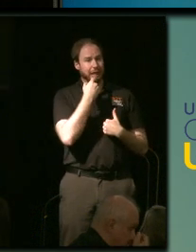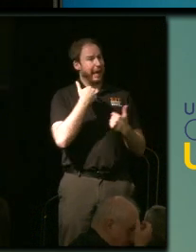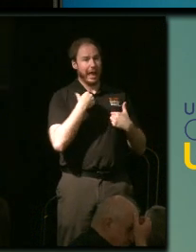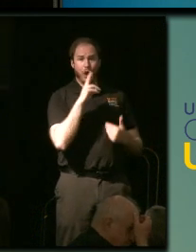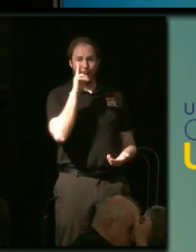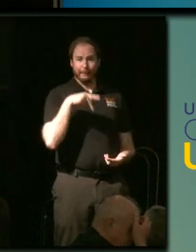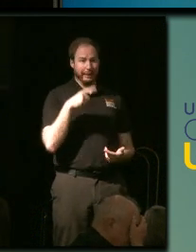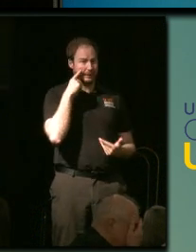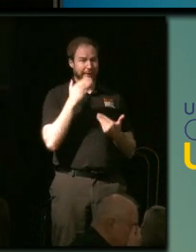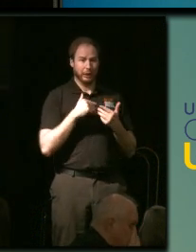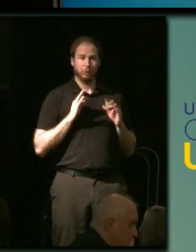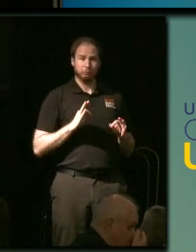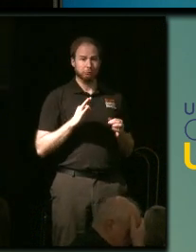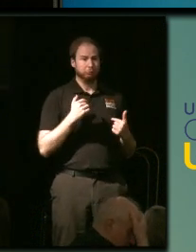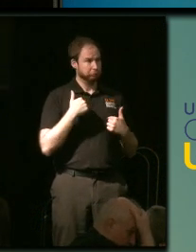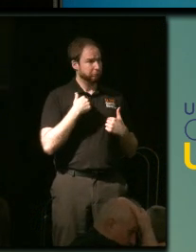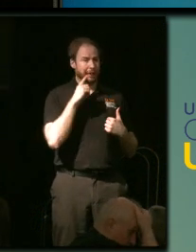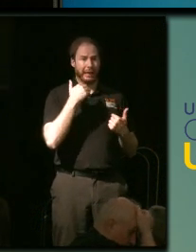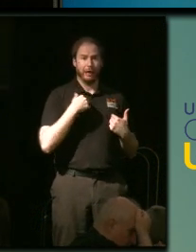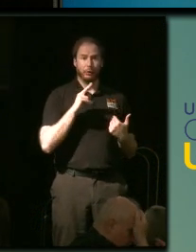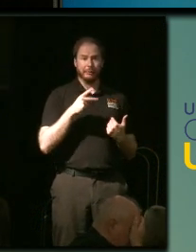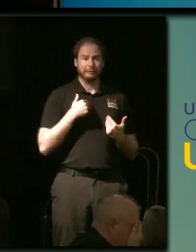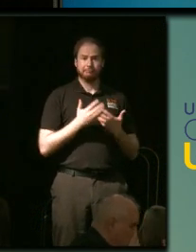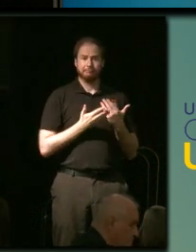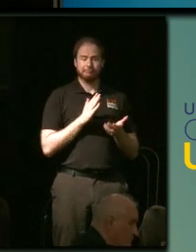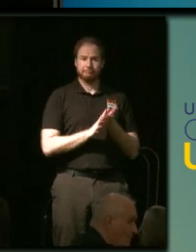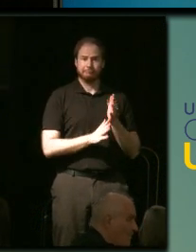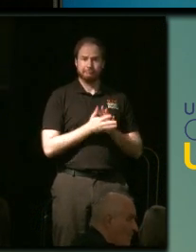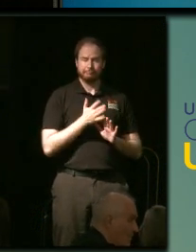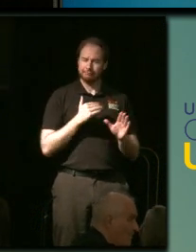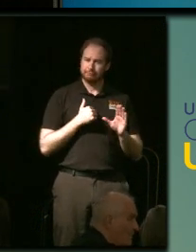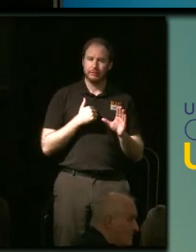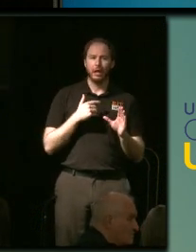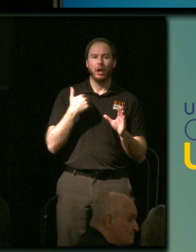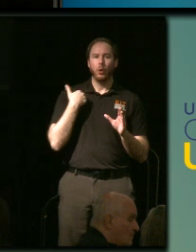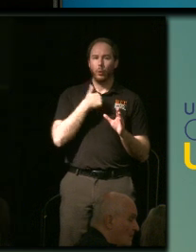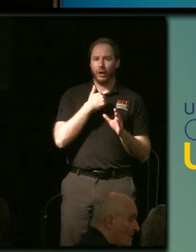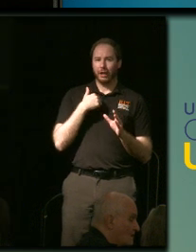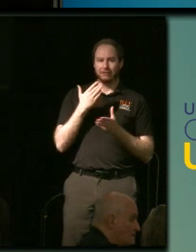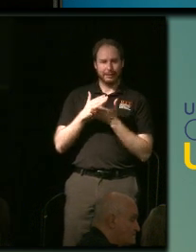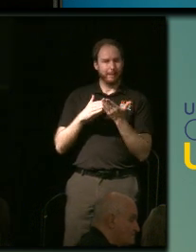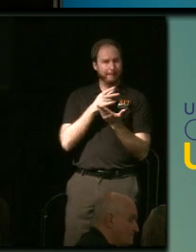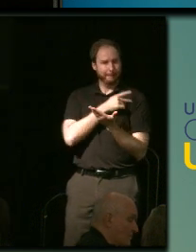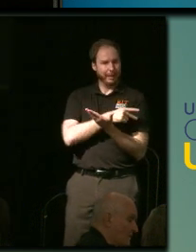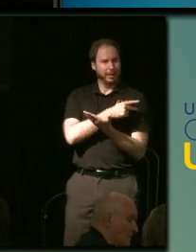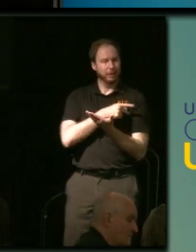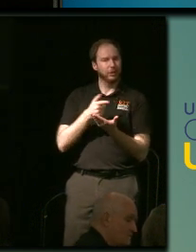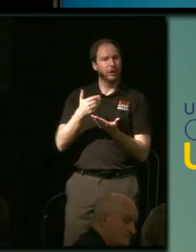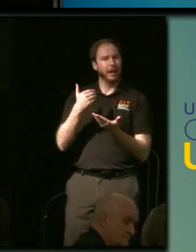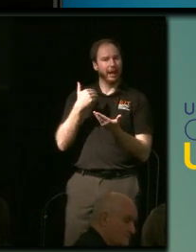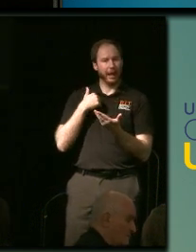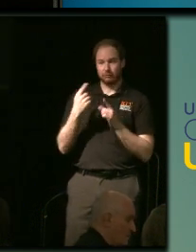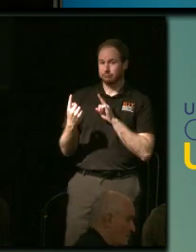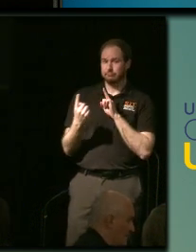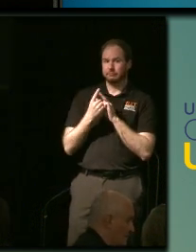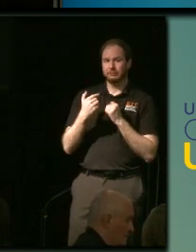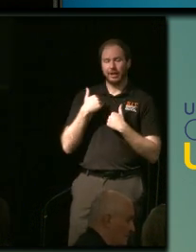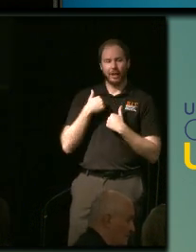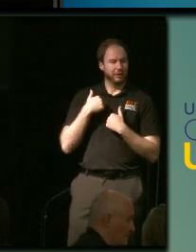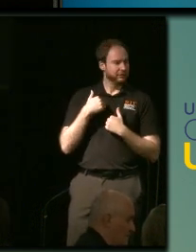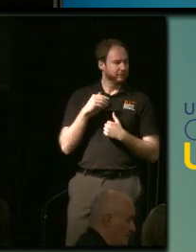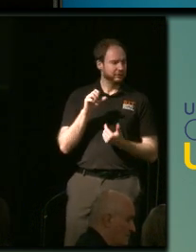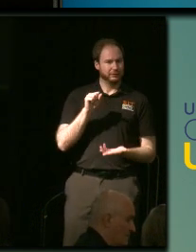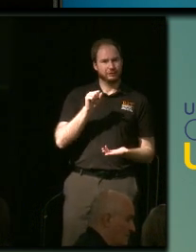easy, right? Everybody looks in, you got RP. Well, we did a study of patients who had Stargardt's, who came to me with Stargardt as